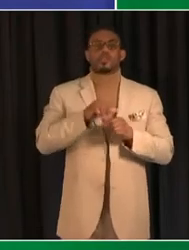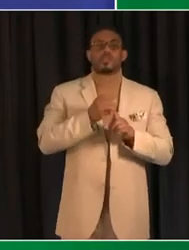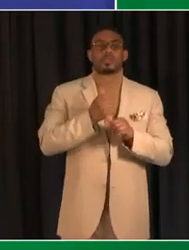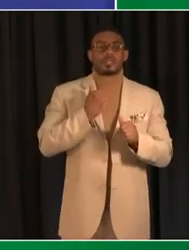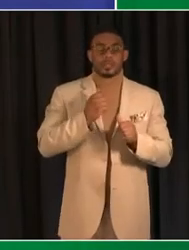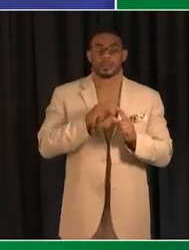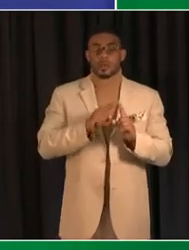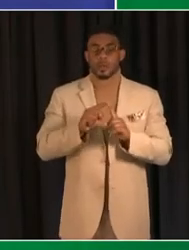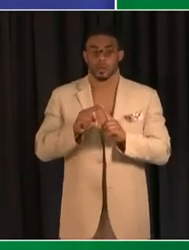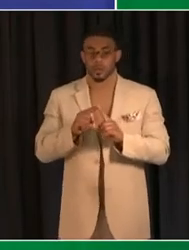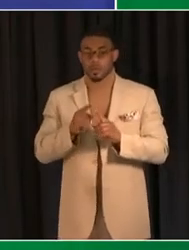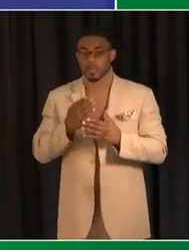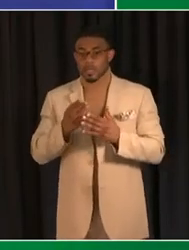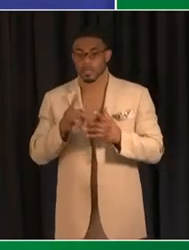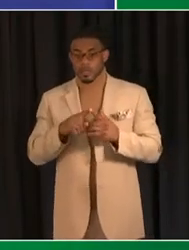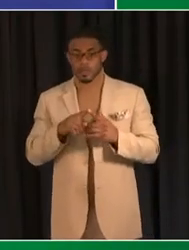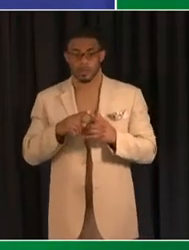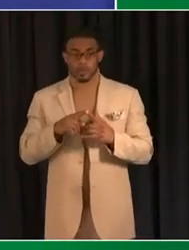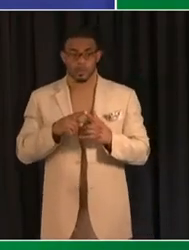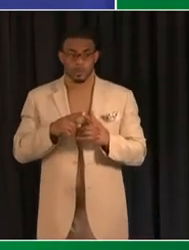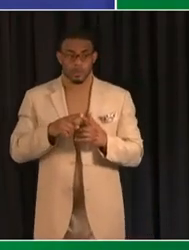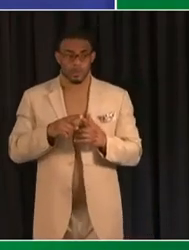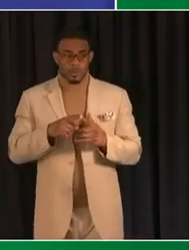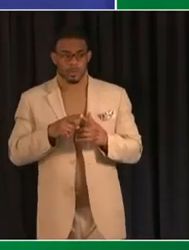social distancing, but also things